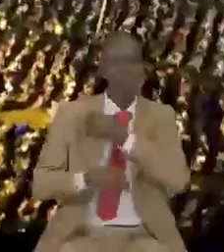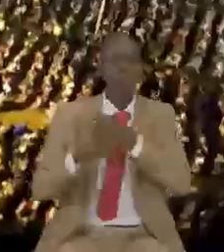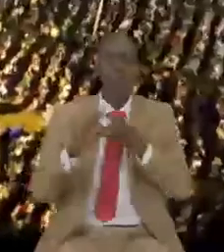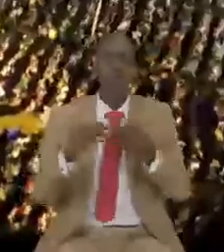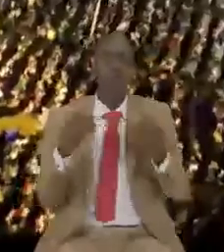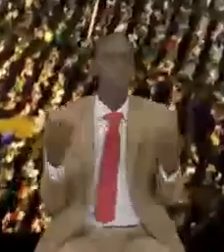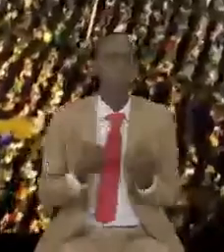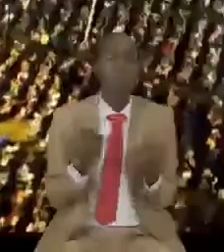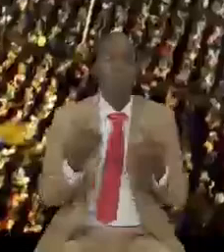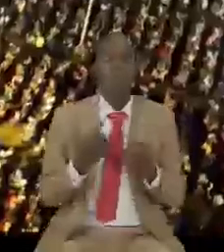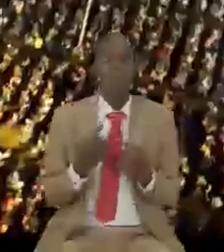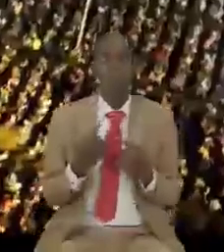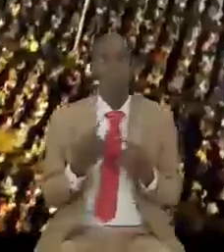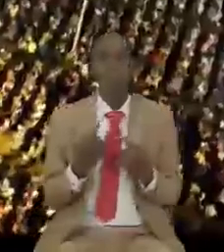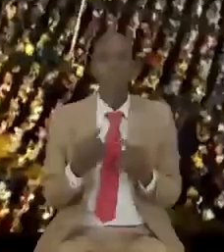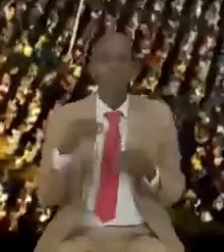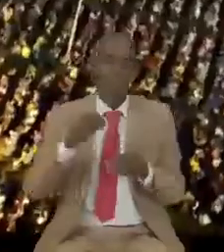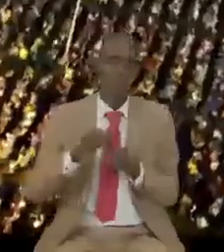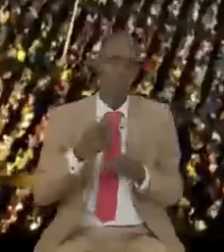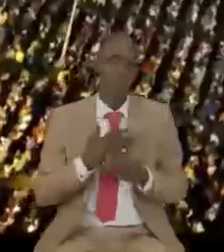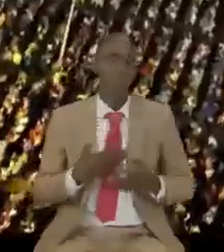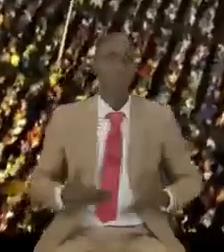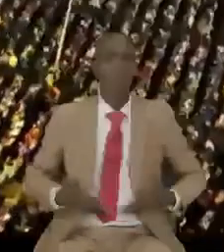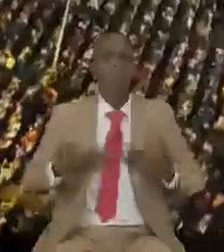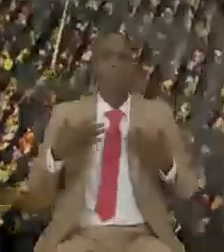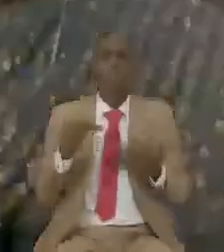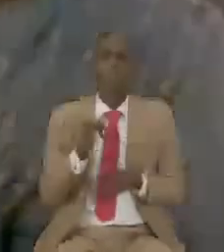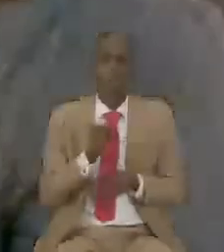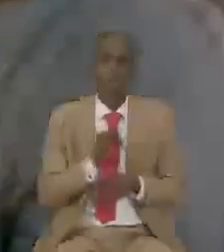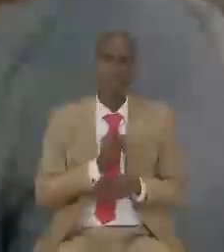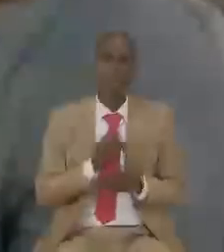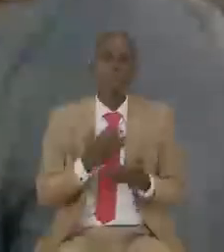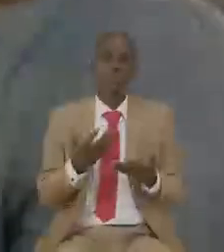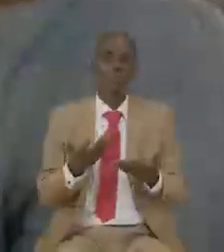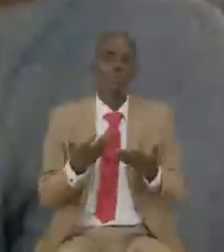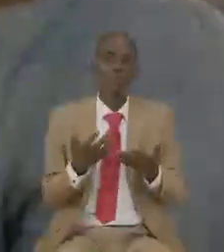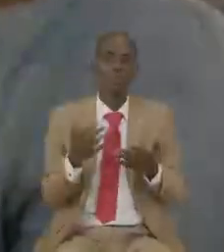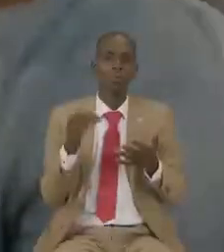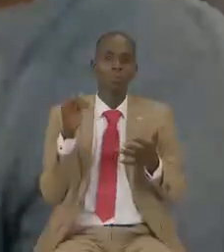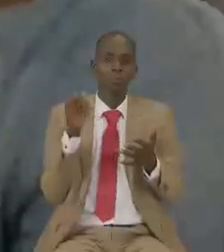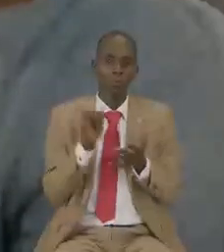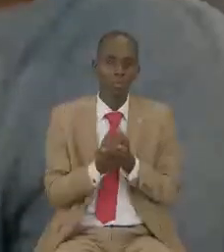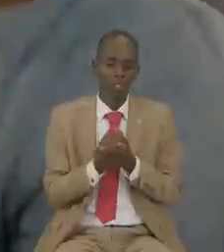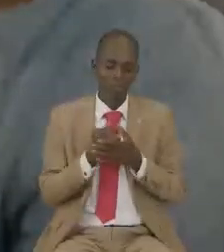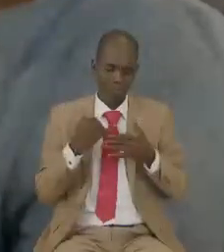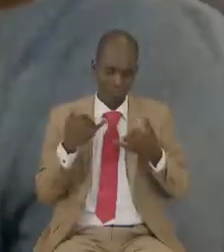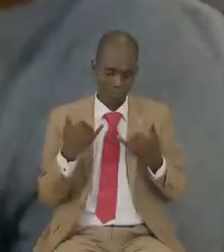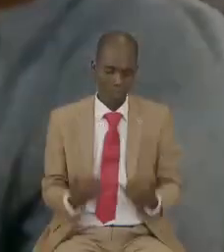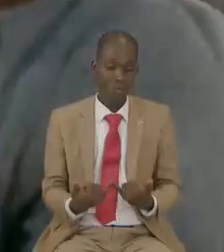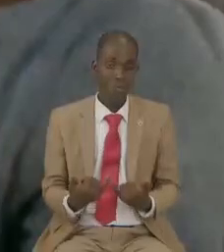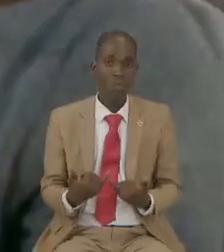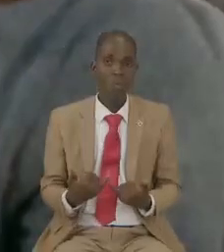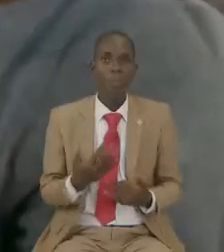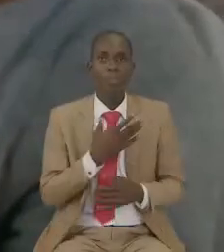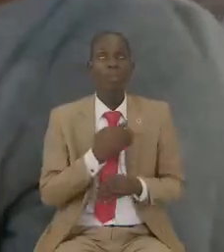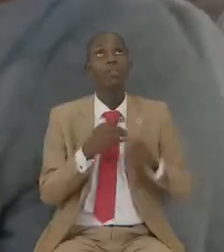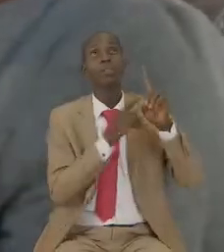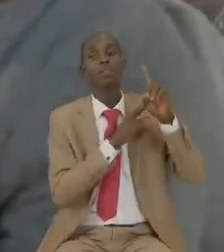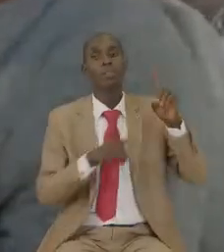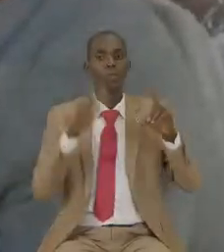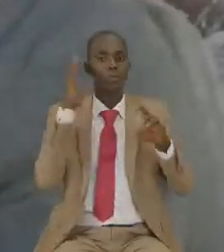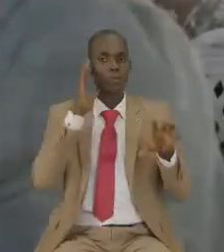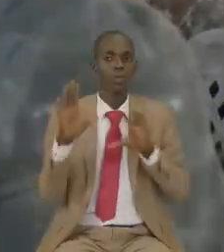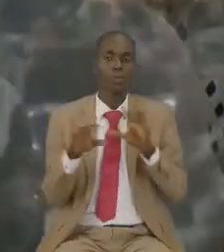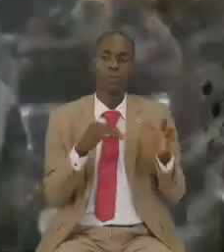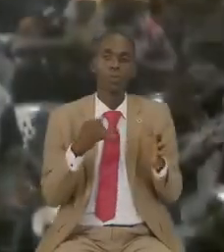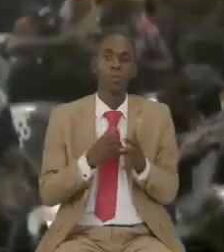for sin in my life. I want that now, and the Lord will do it. Where are you? Raise